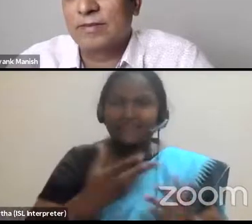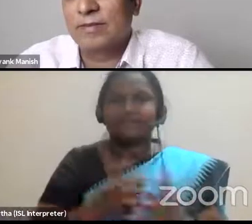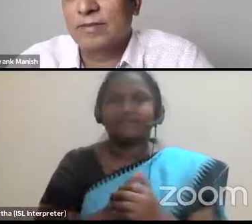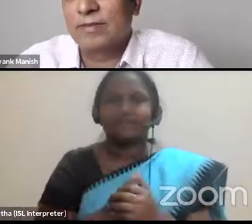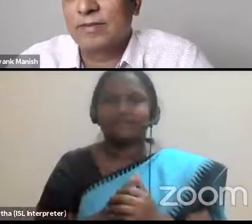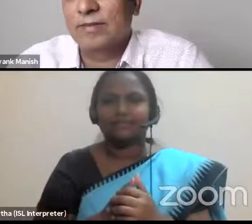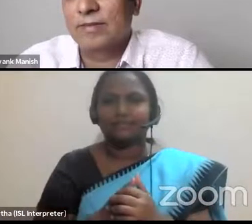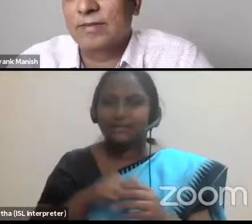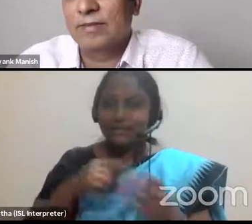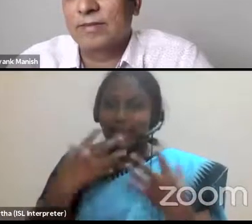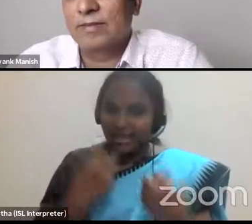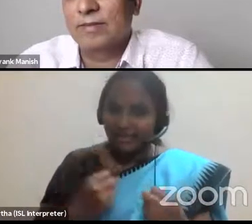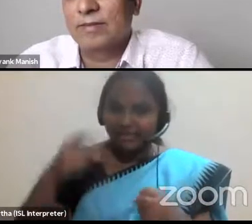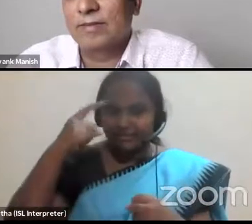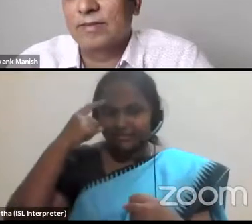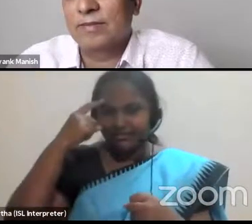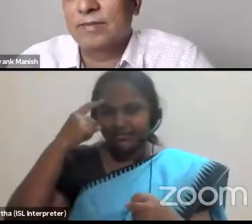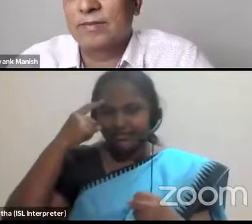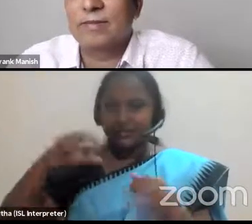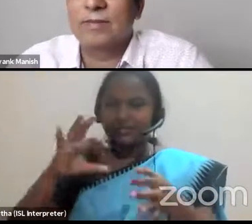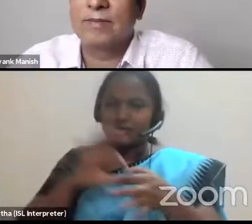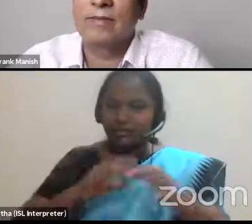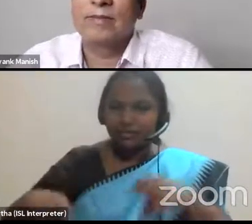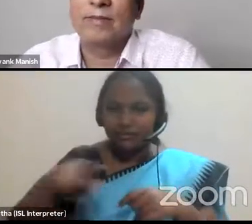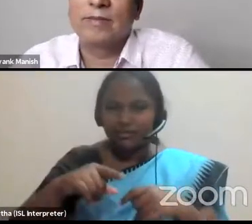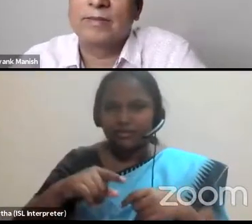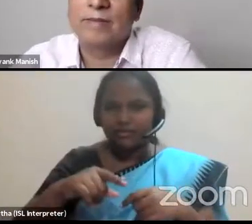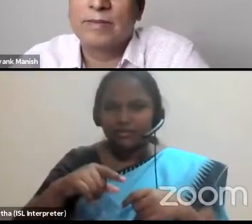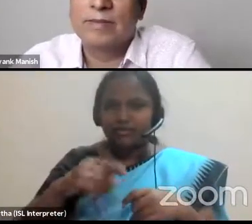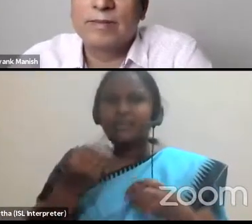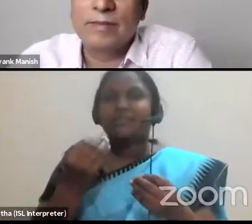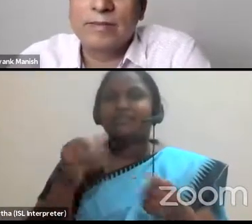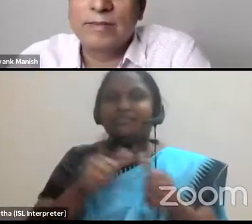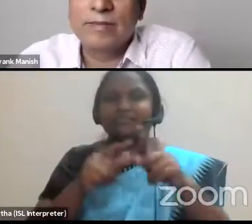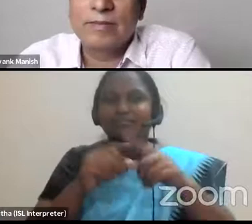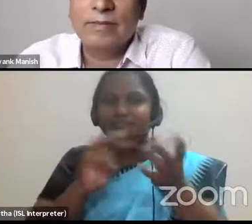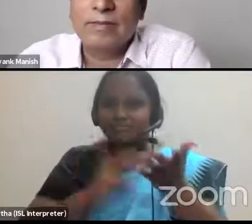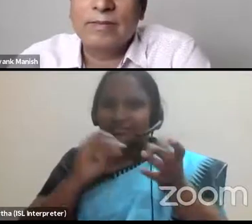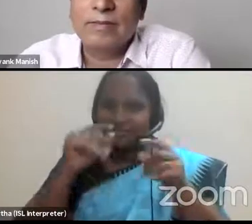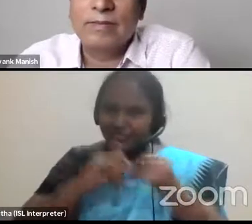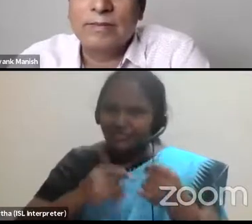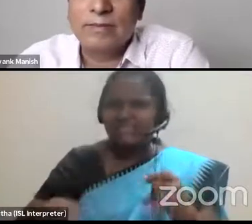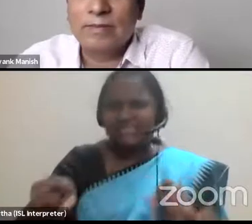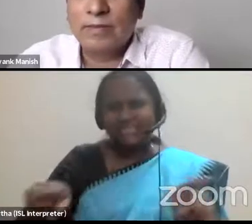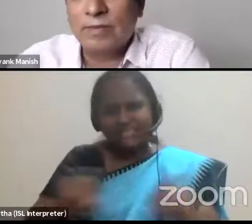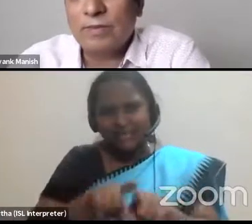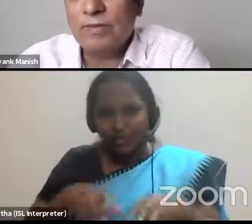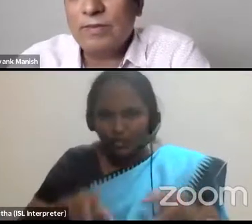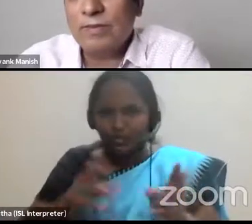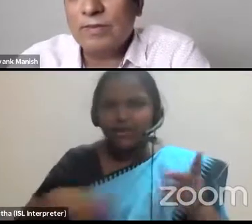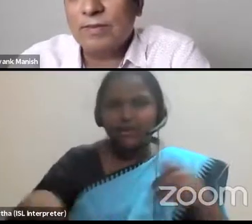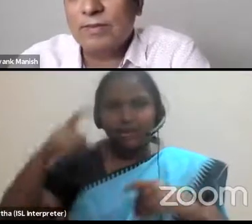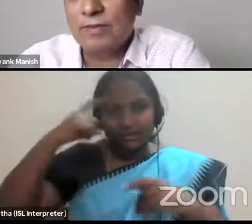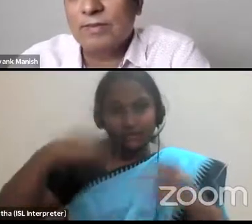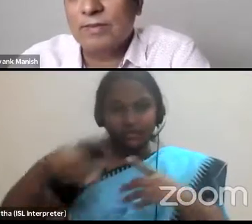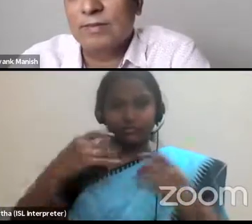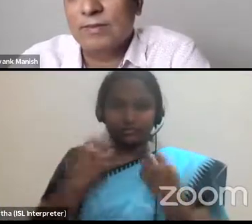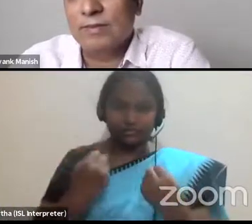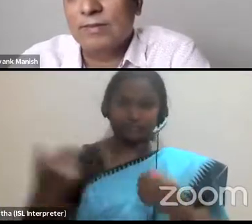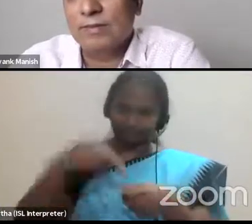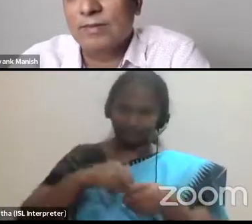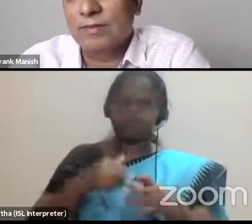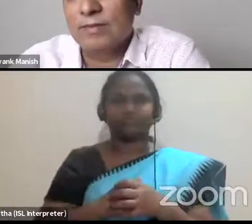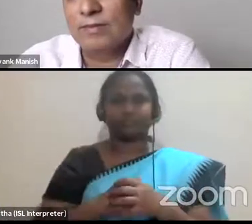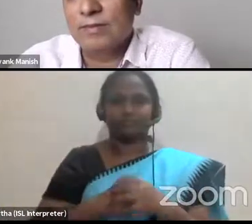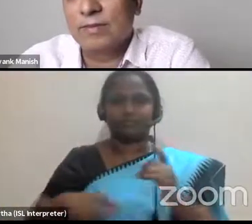therefore, it has to be cognizant of the atmosphere, right? So in an immersive way. So basically this organizational psychology also comes in.